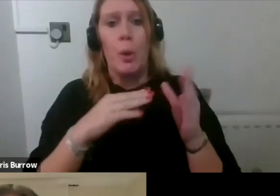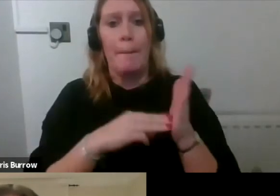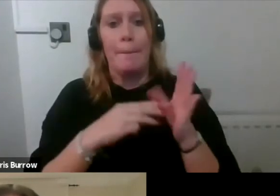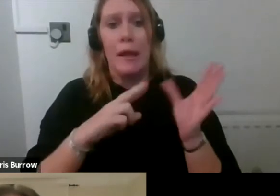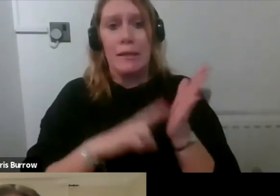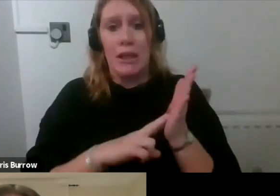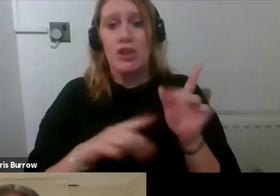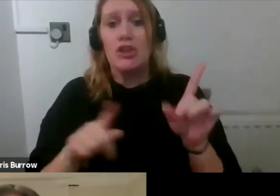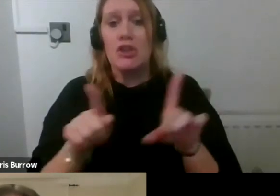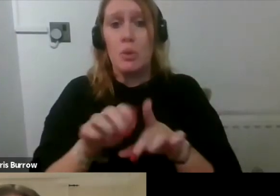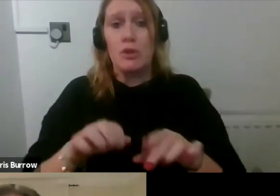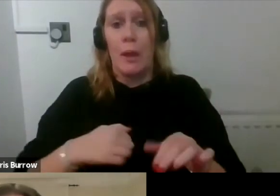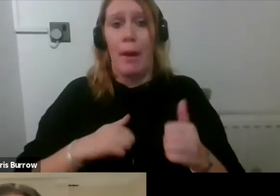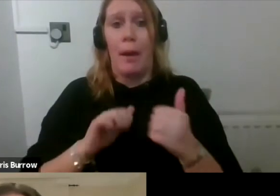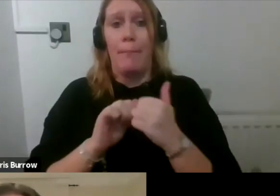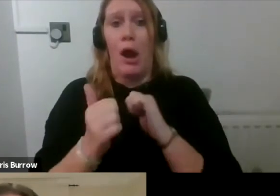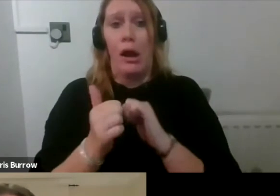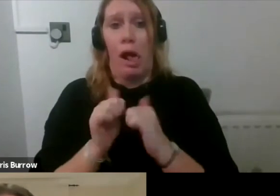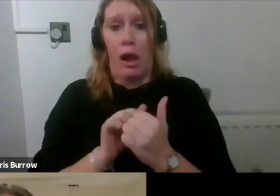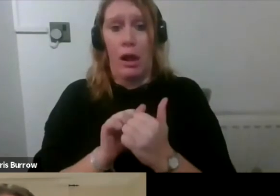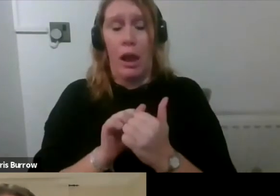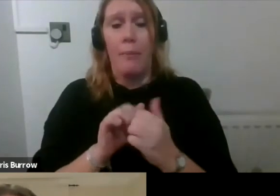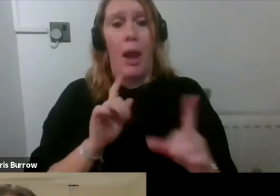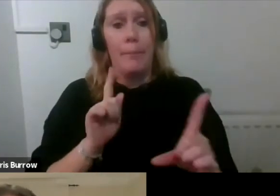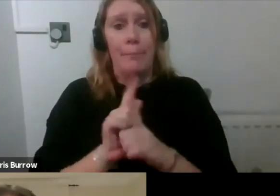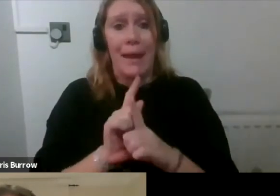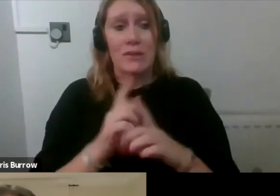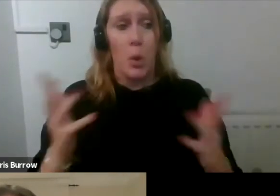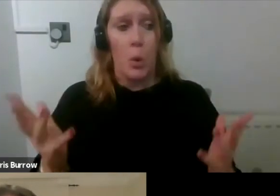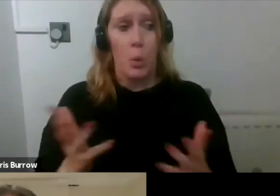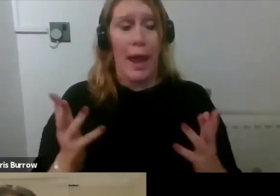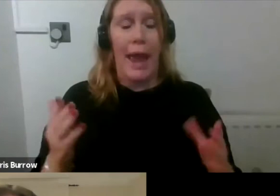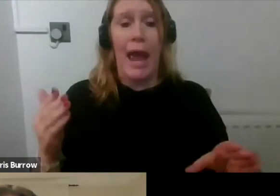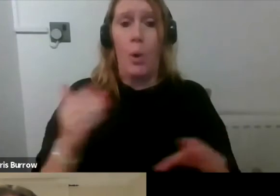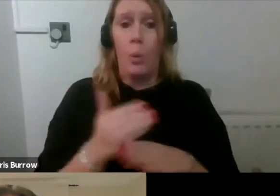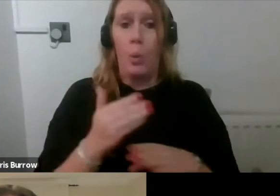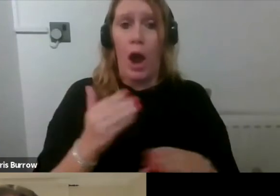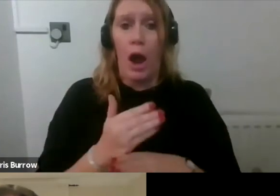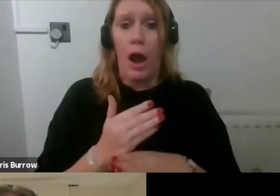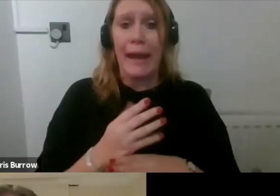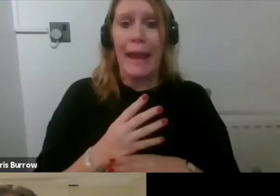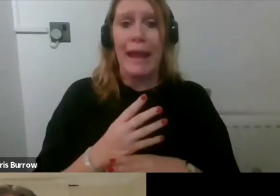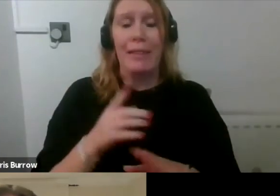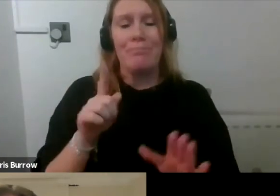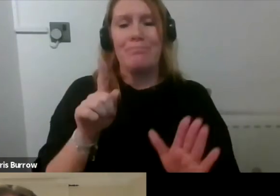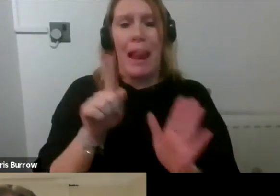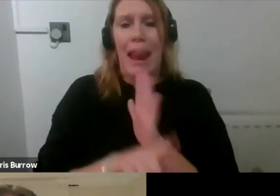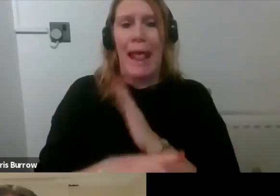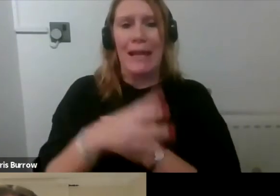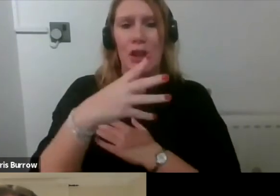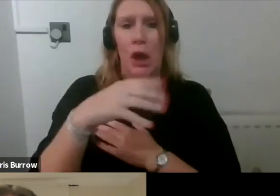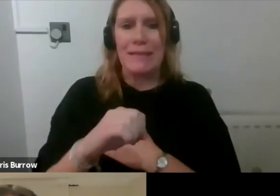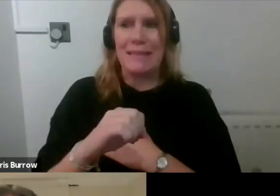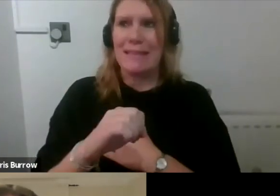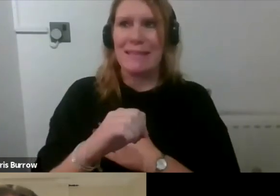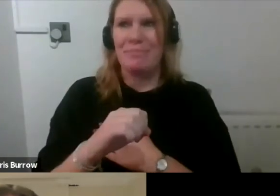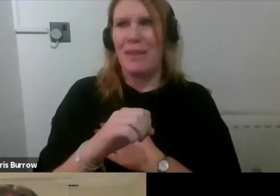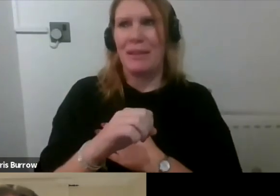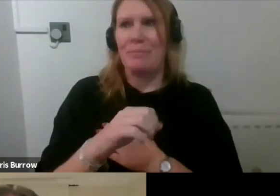partner. But I first met Julie at work in the late 90s, either 98 or